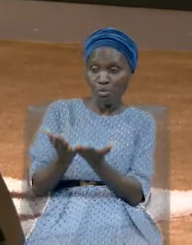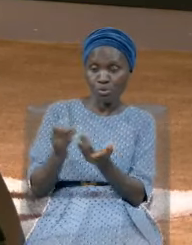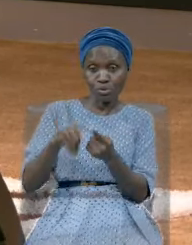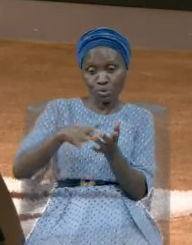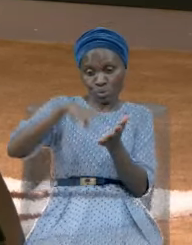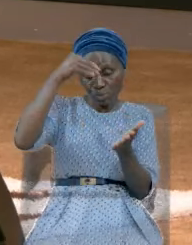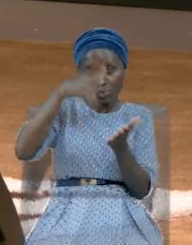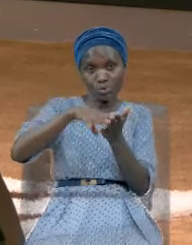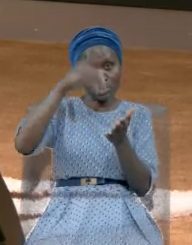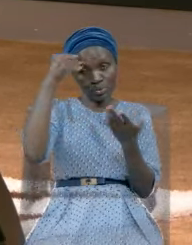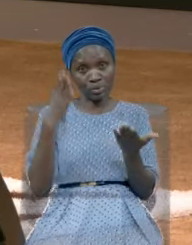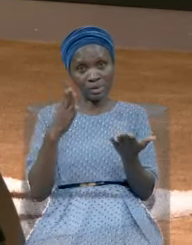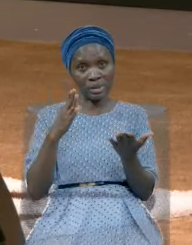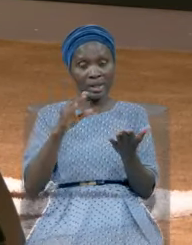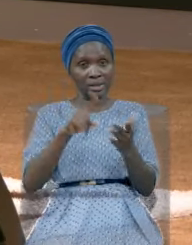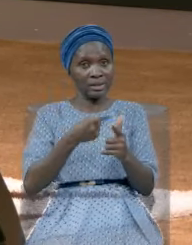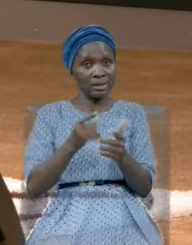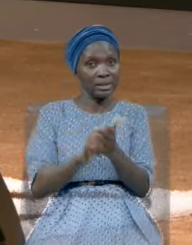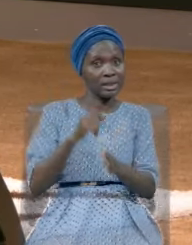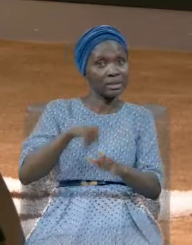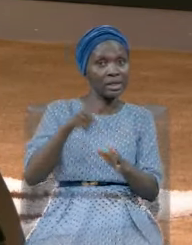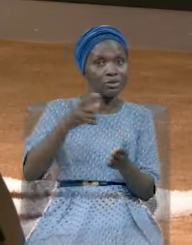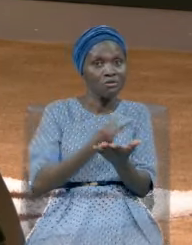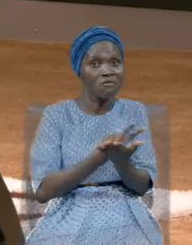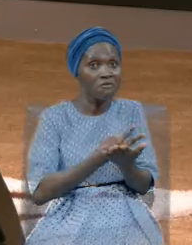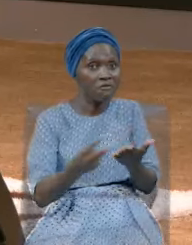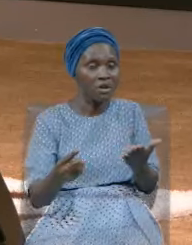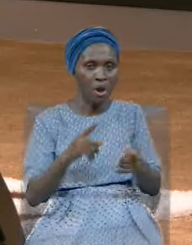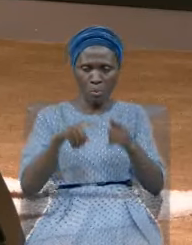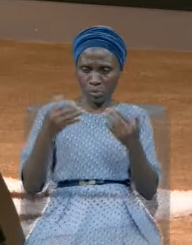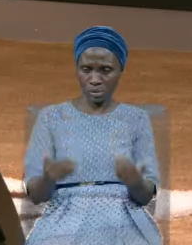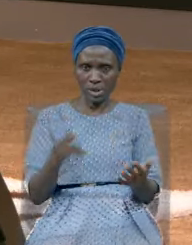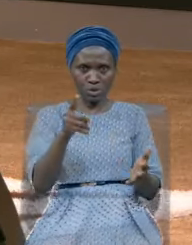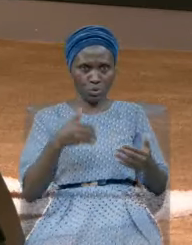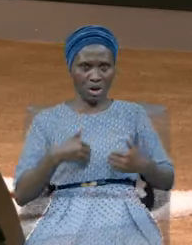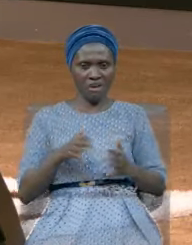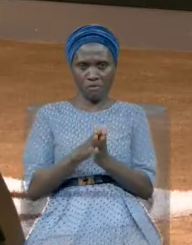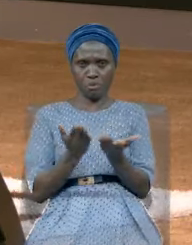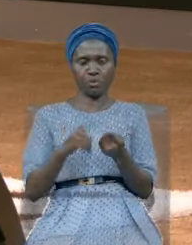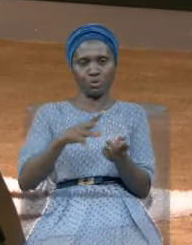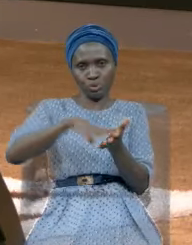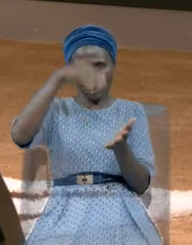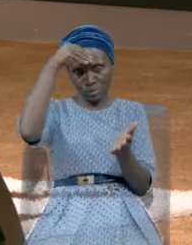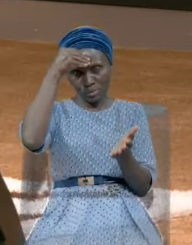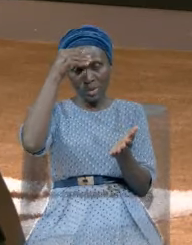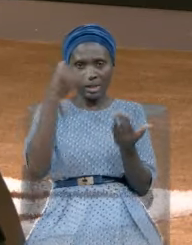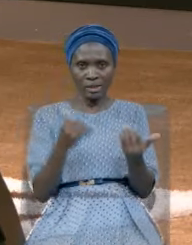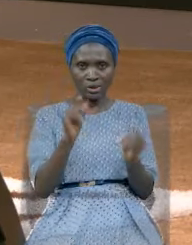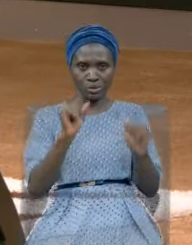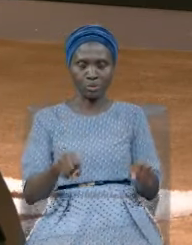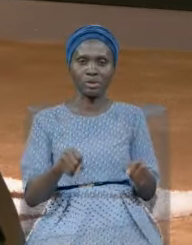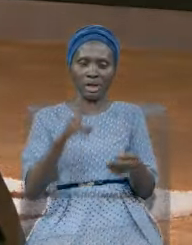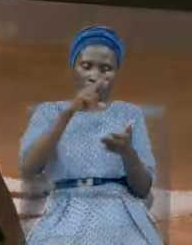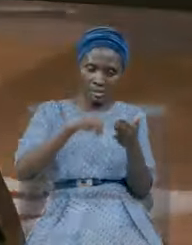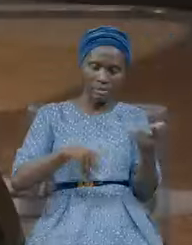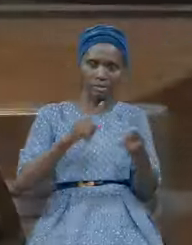the right book to read. But now you have the right book to read. And you have the brain, you have the eyes, you have the ears, you have a teacher. There's